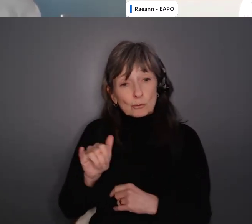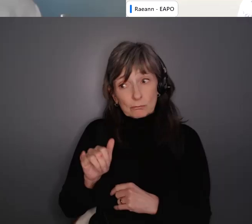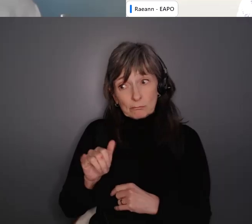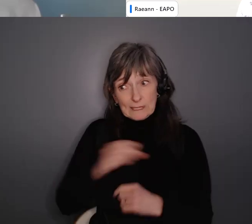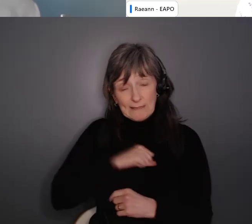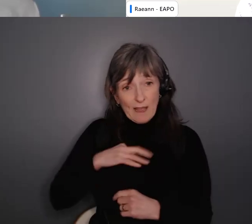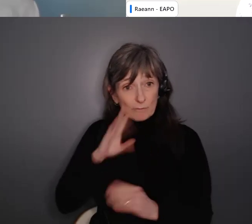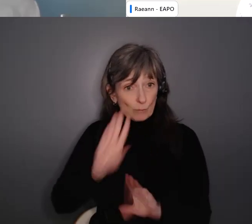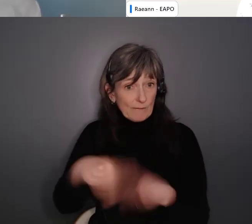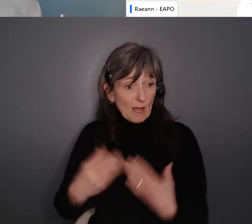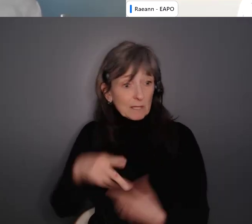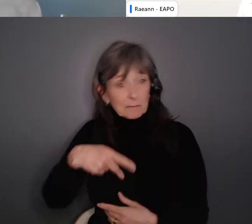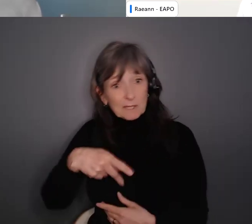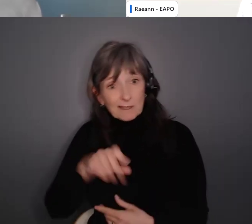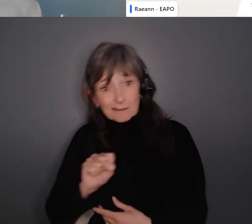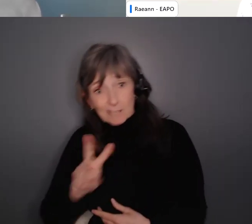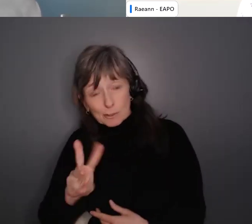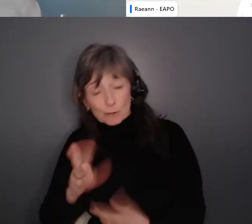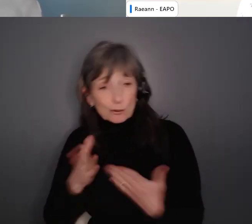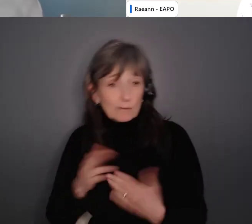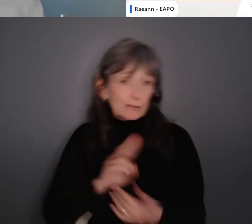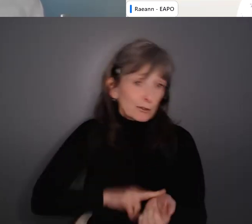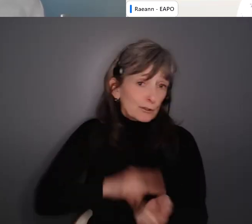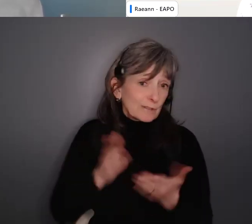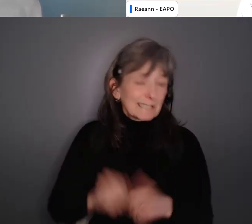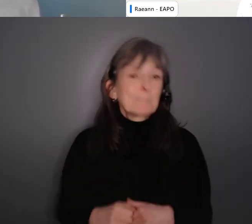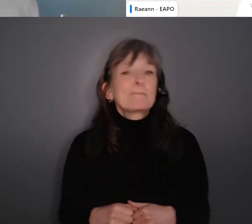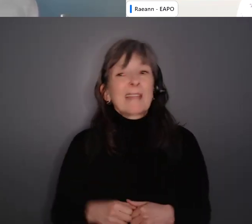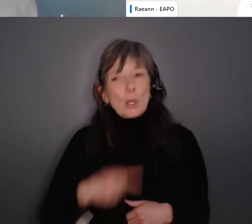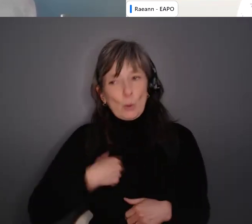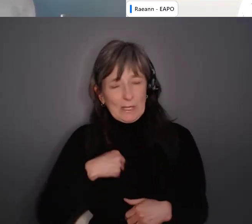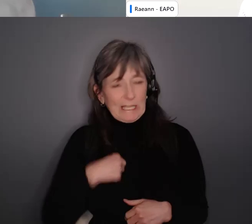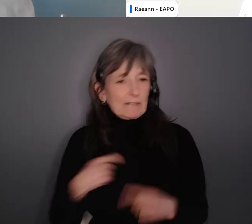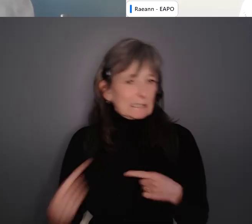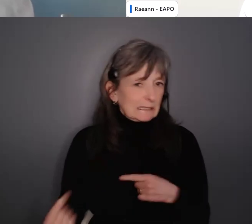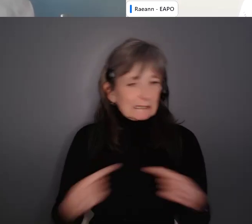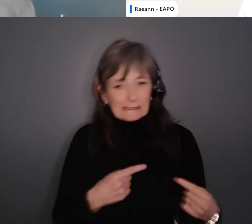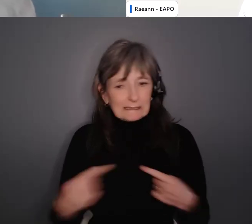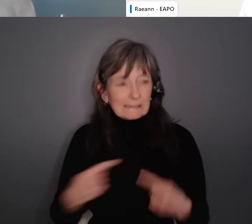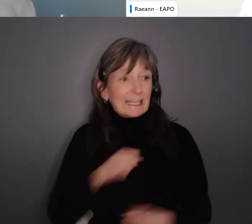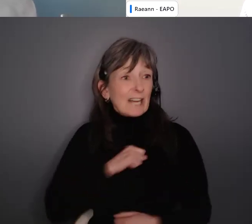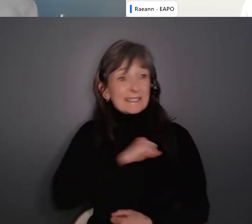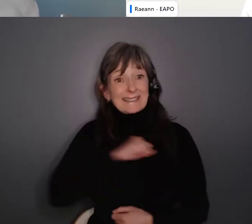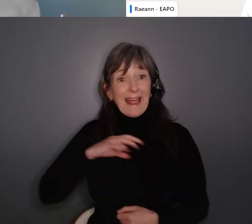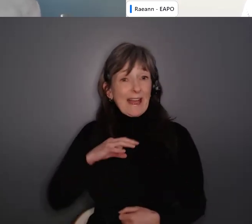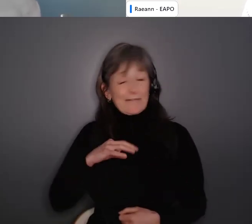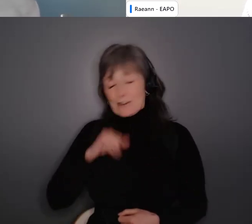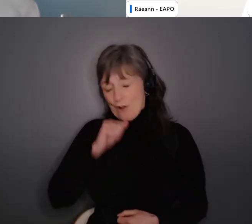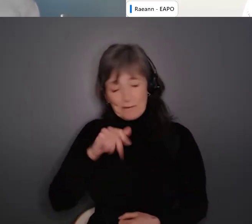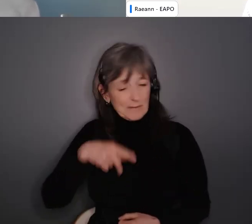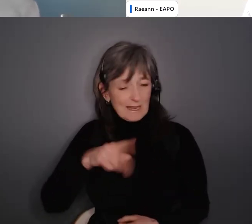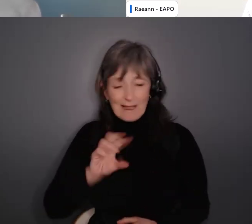provide those services? Yeah, so we have really wrestled with that. Our shelter staff are not